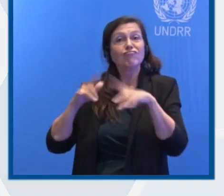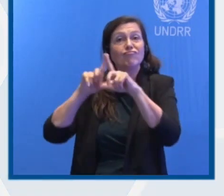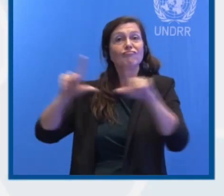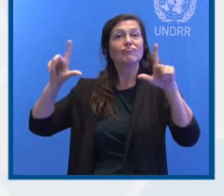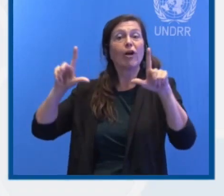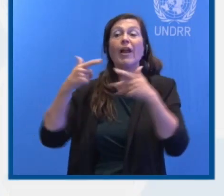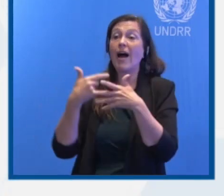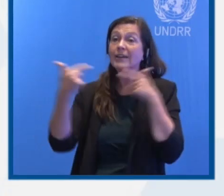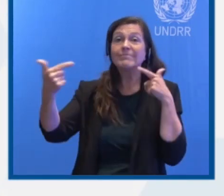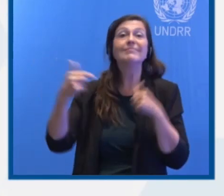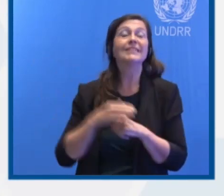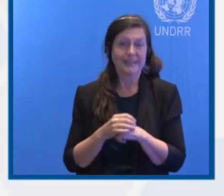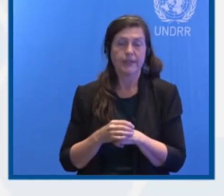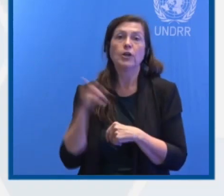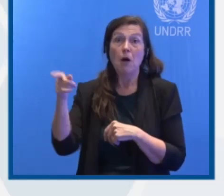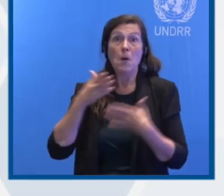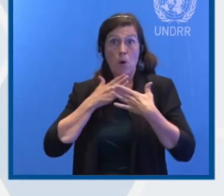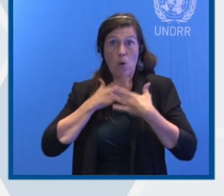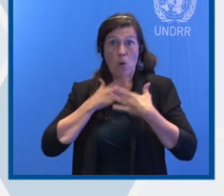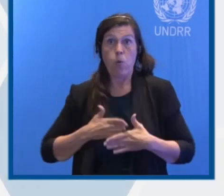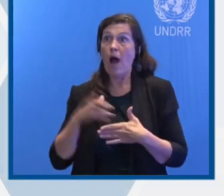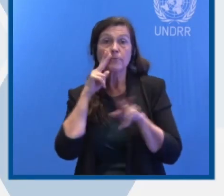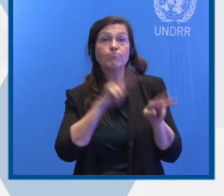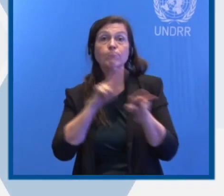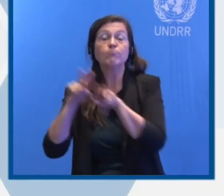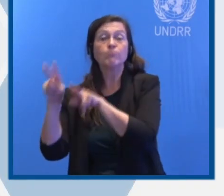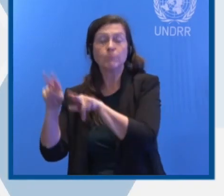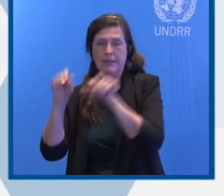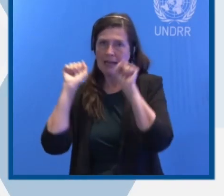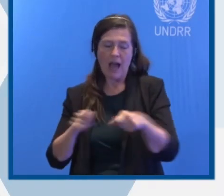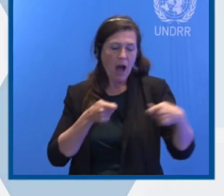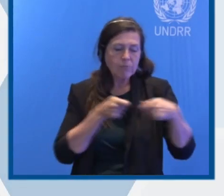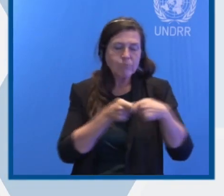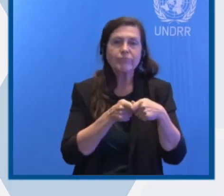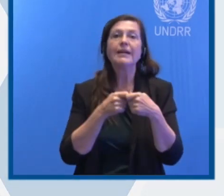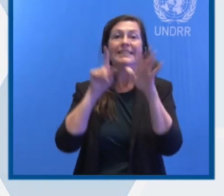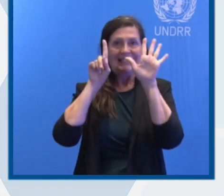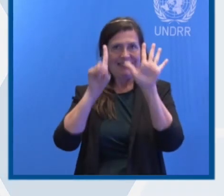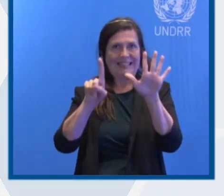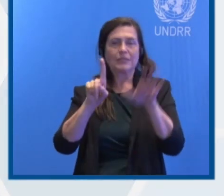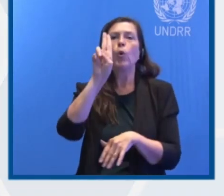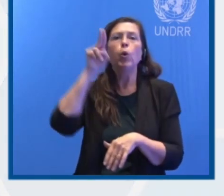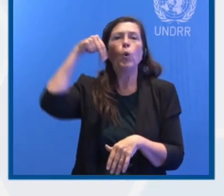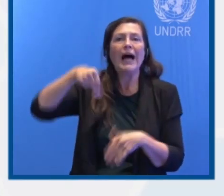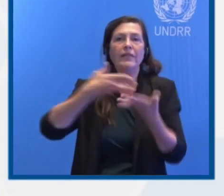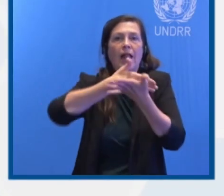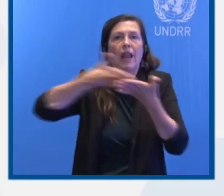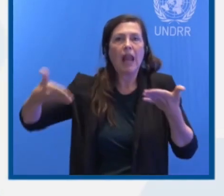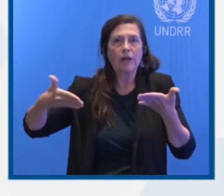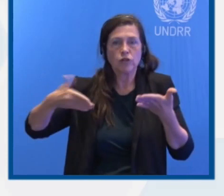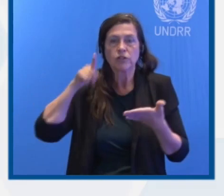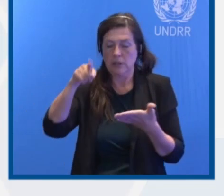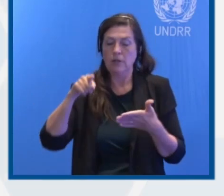follow this session in any of the 6 UN languages, you can select the language channel in the box to